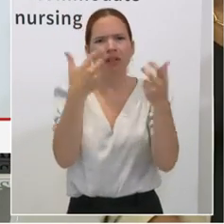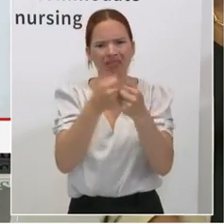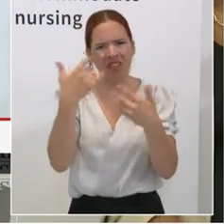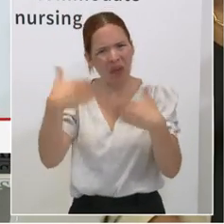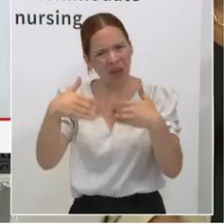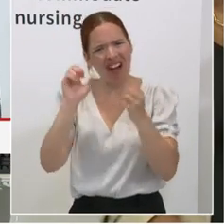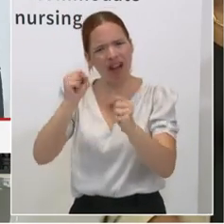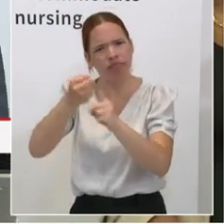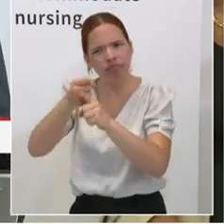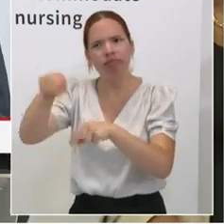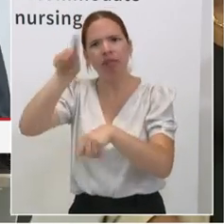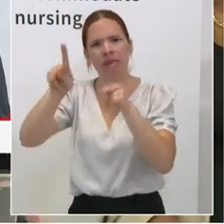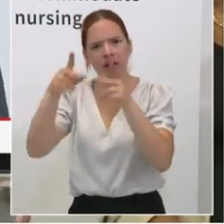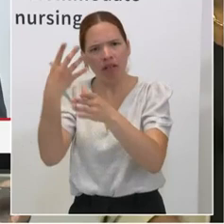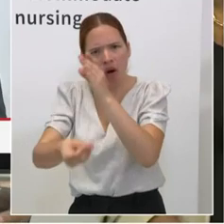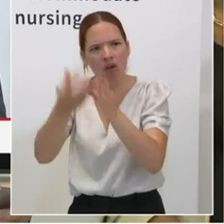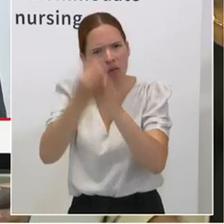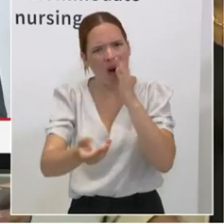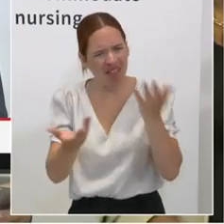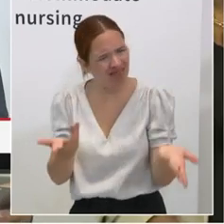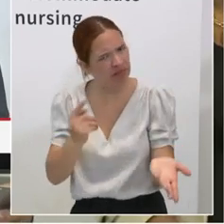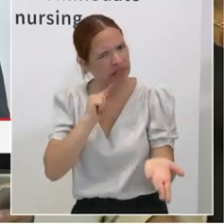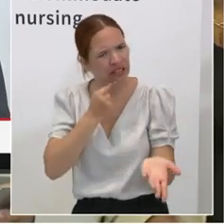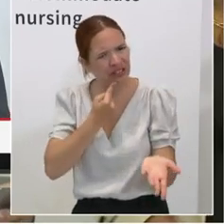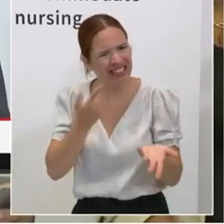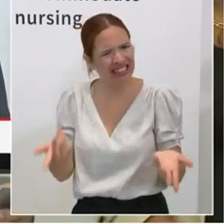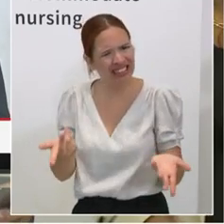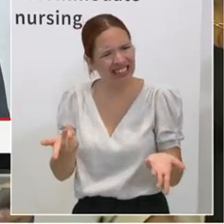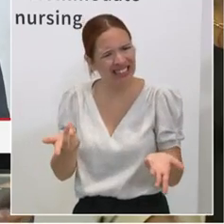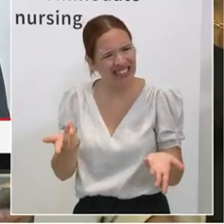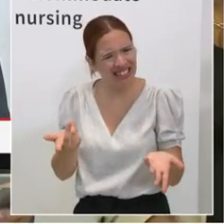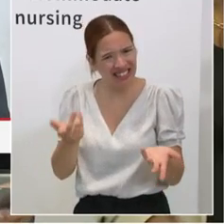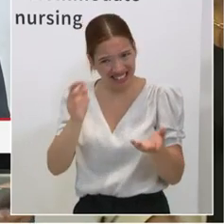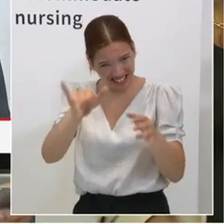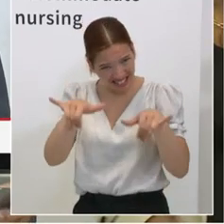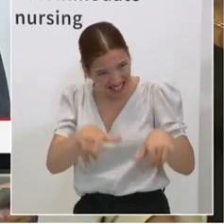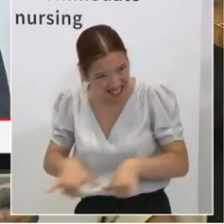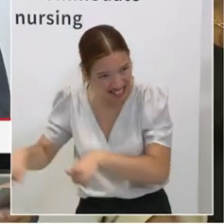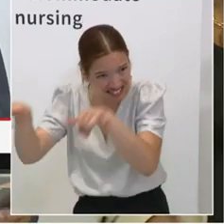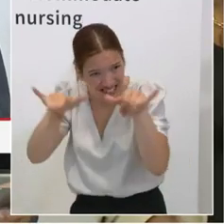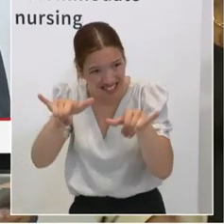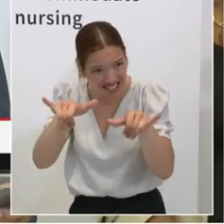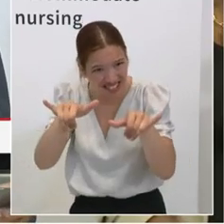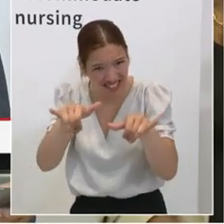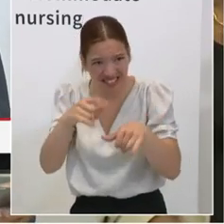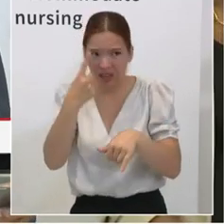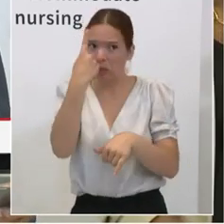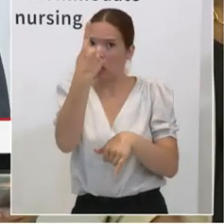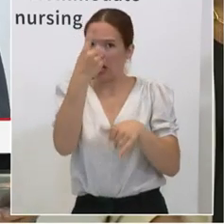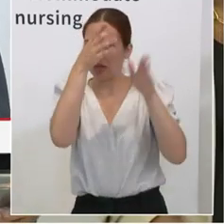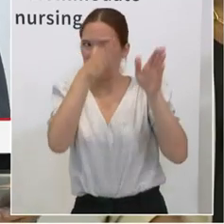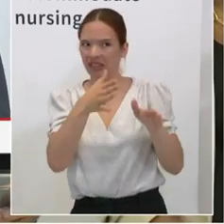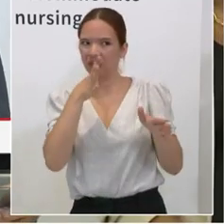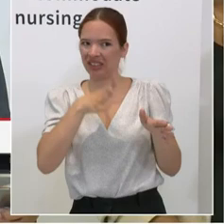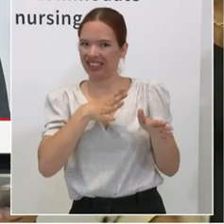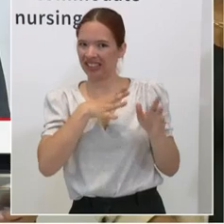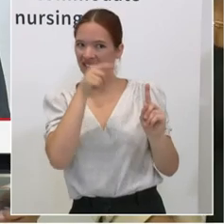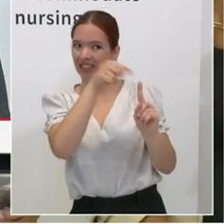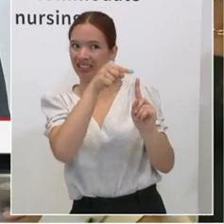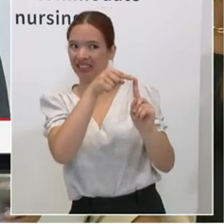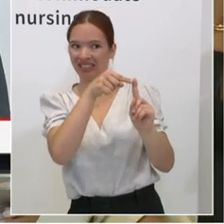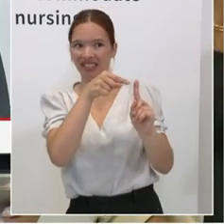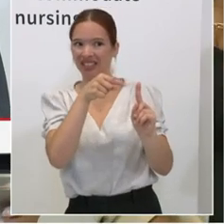a problem is this? Is this an isolated incident? Are people looking into this to figure out how many people have multiple